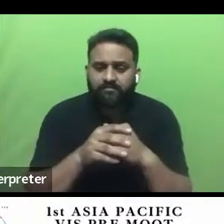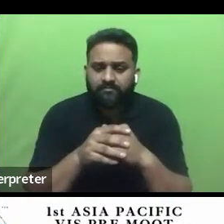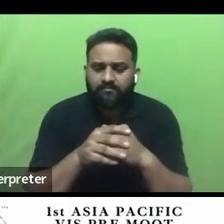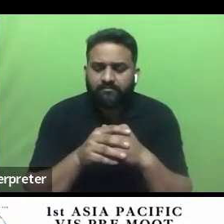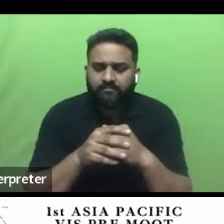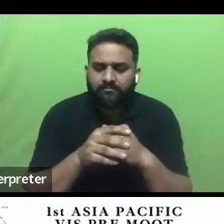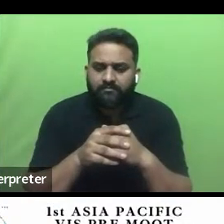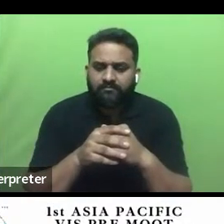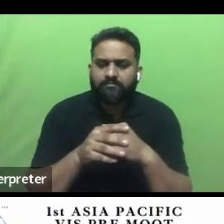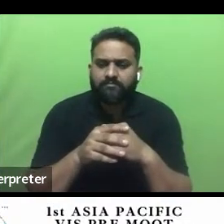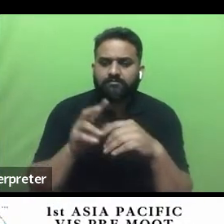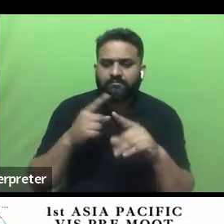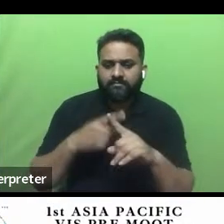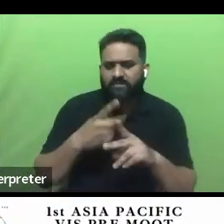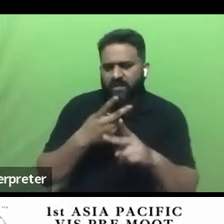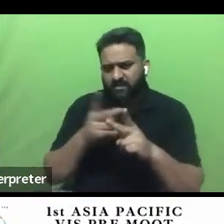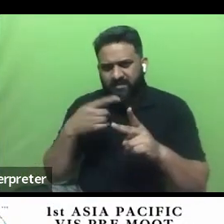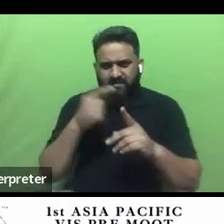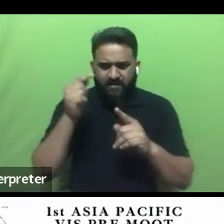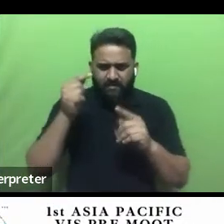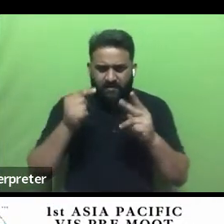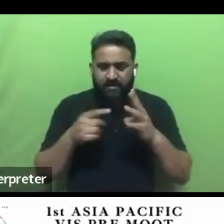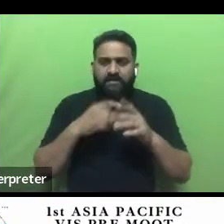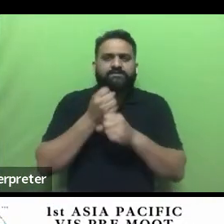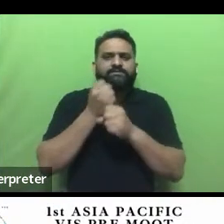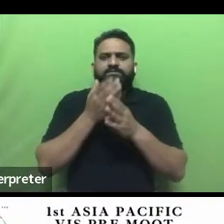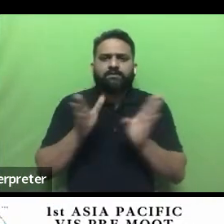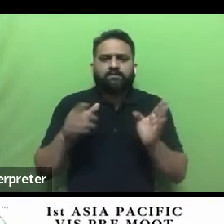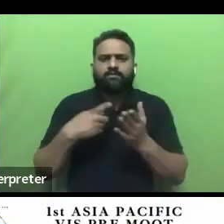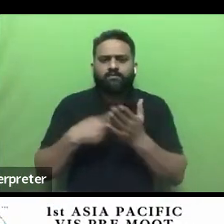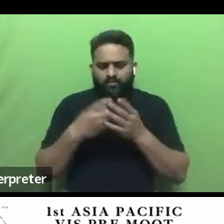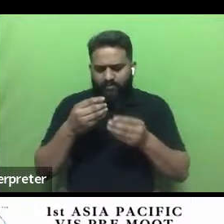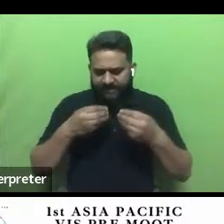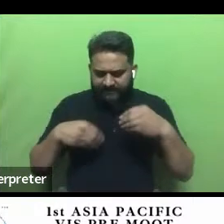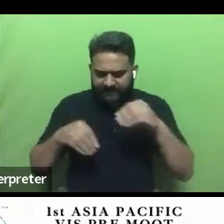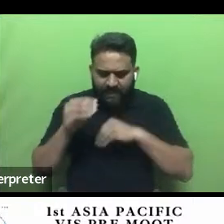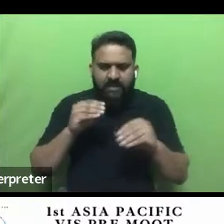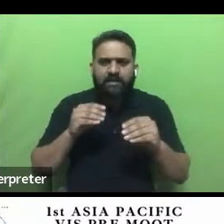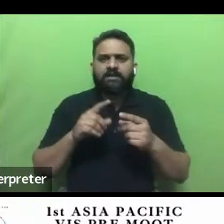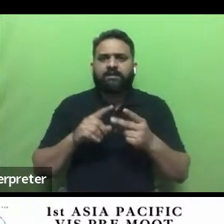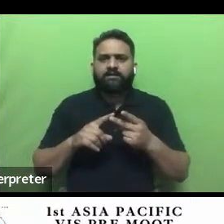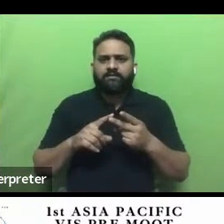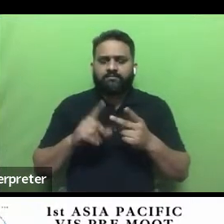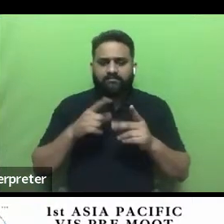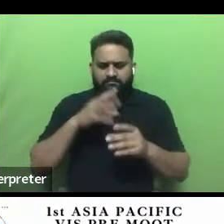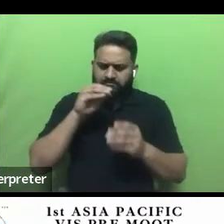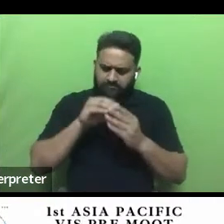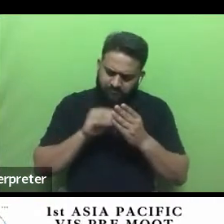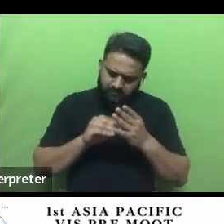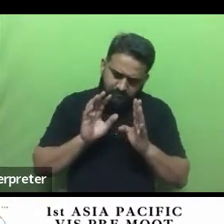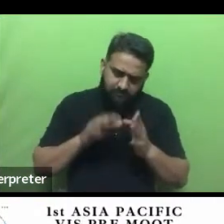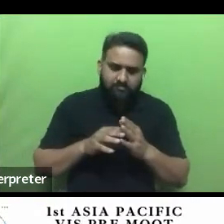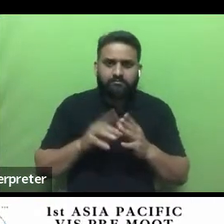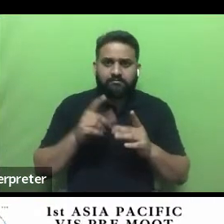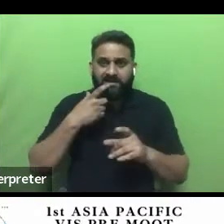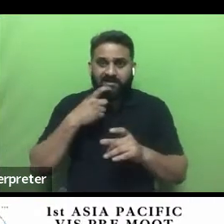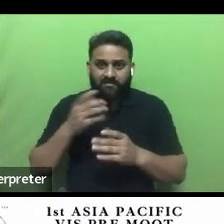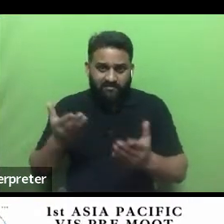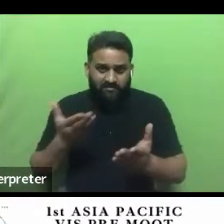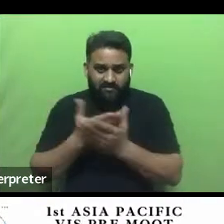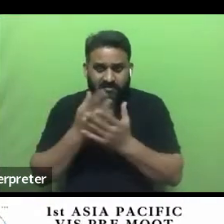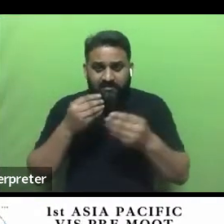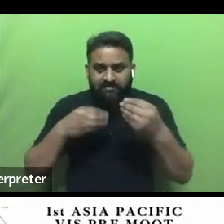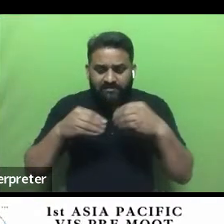Among other things, he notes that the general conditions of sale will be included, the claimant's general conditions of sale will